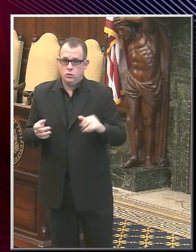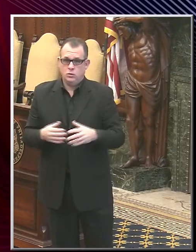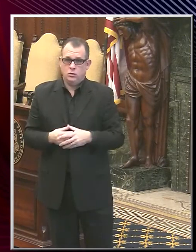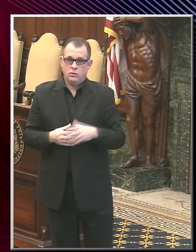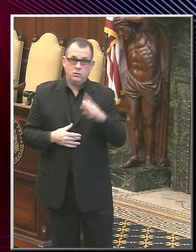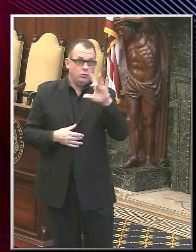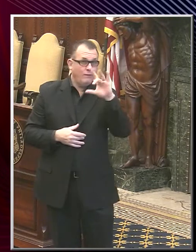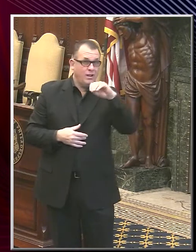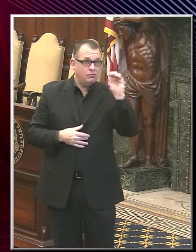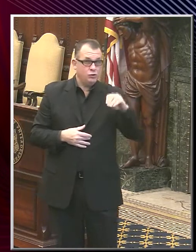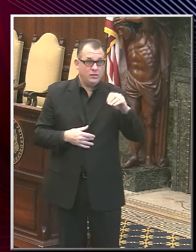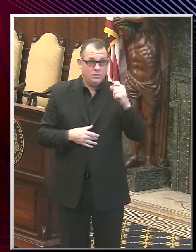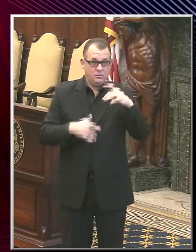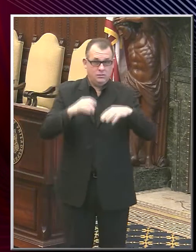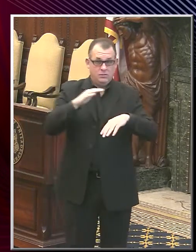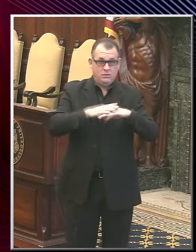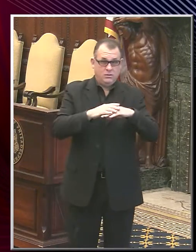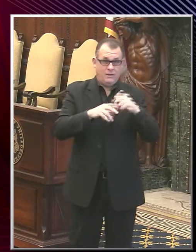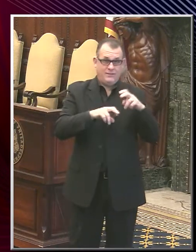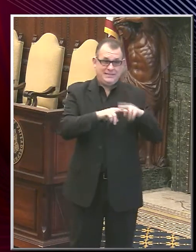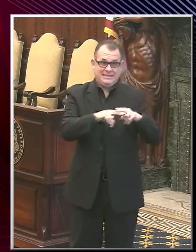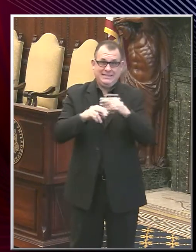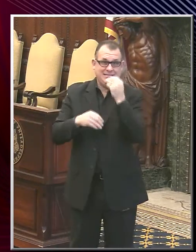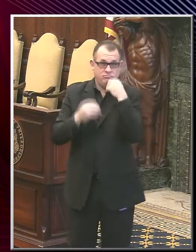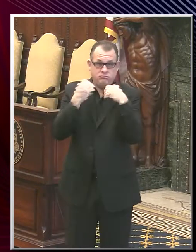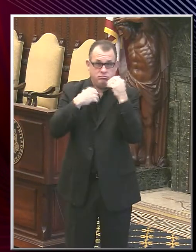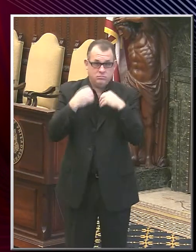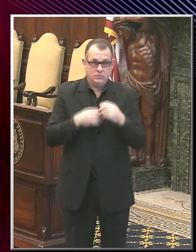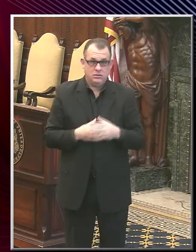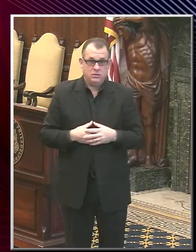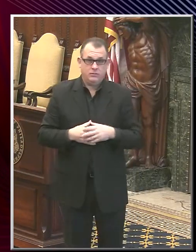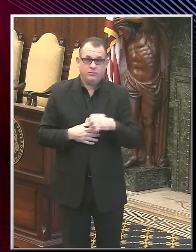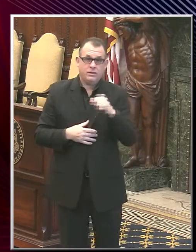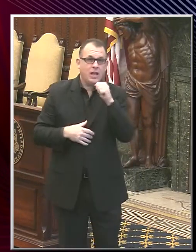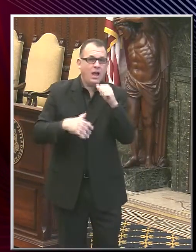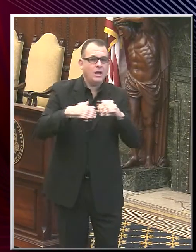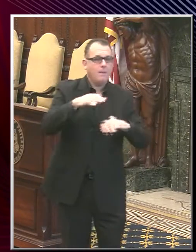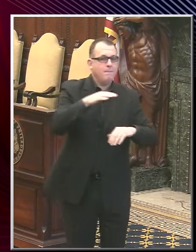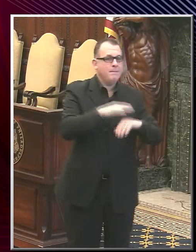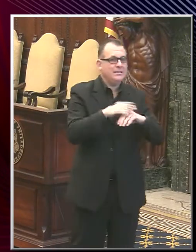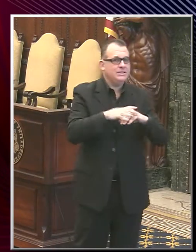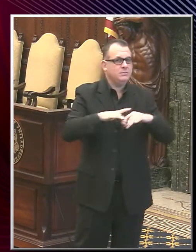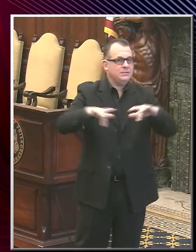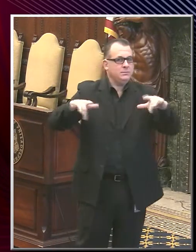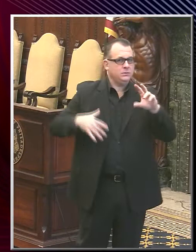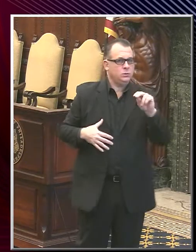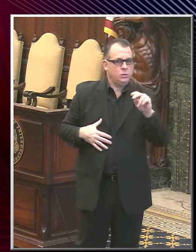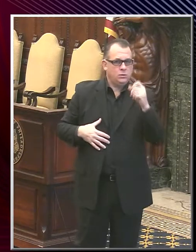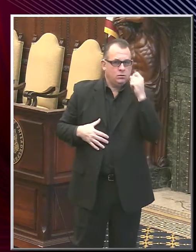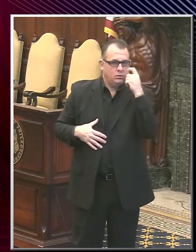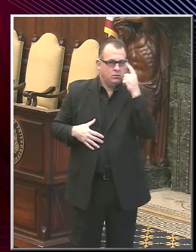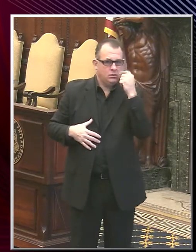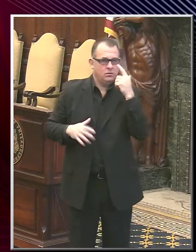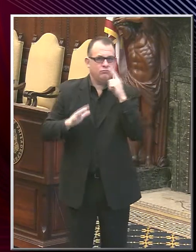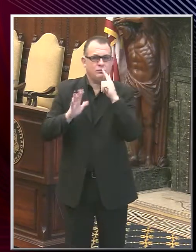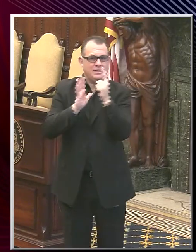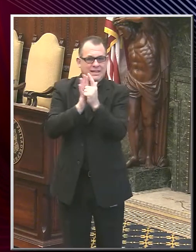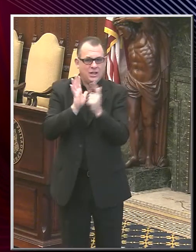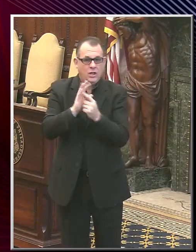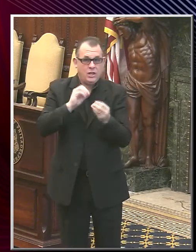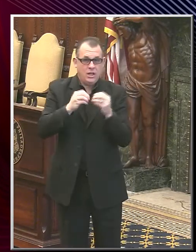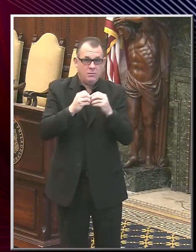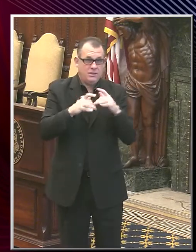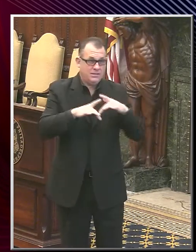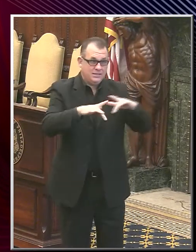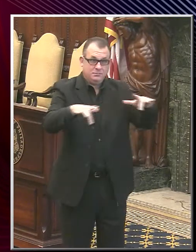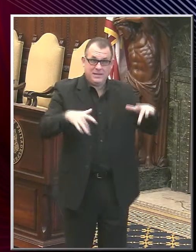that this 25 occupancy for seated dining is not 25% of maximum occupancy of a space. The legal occupancy of a space may be